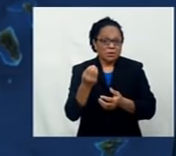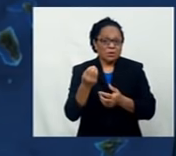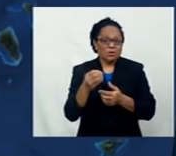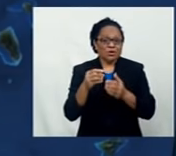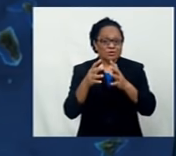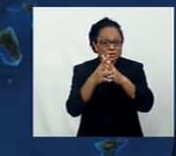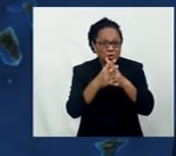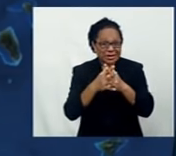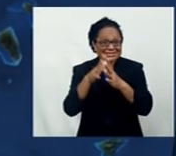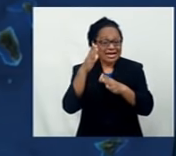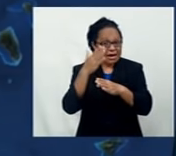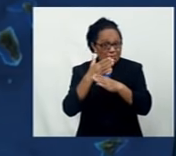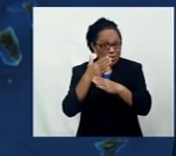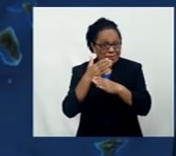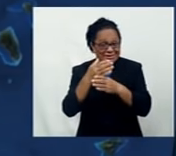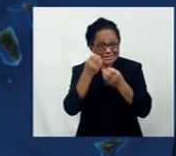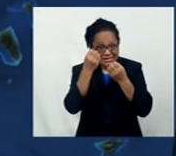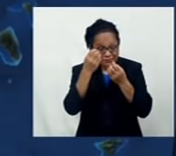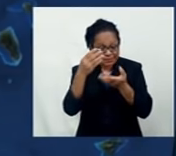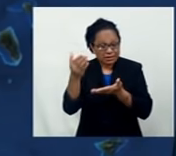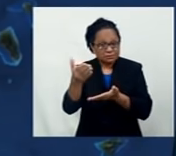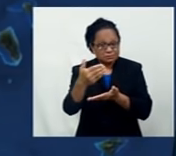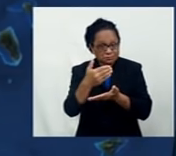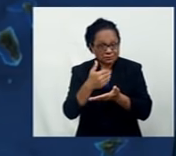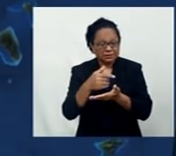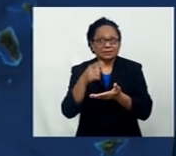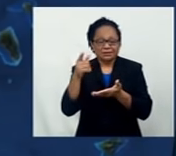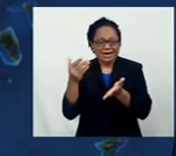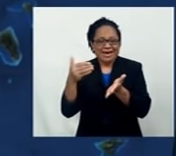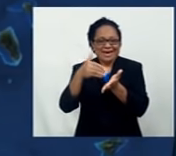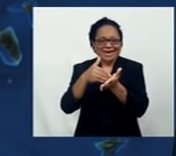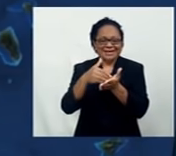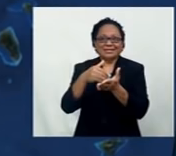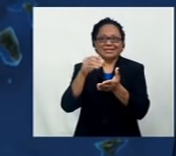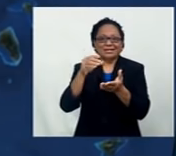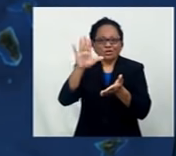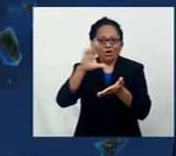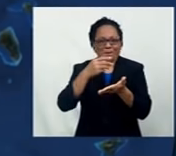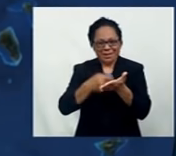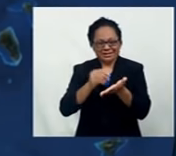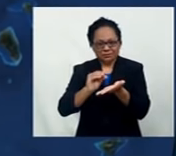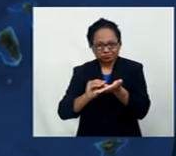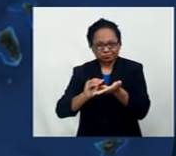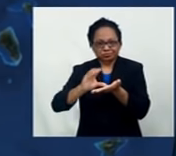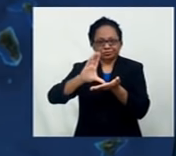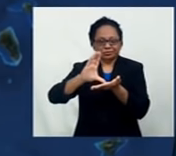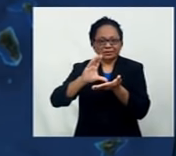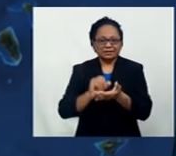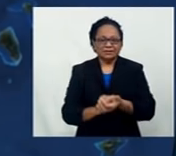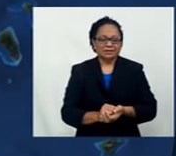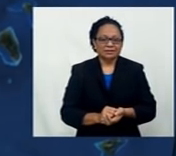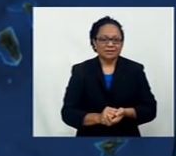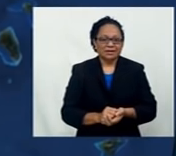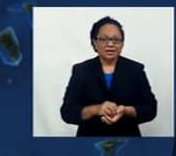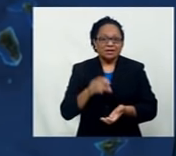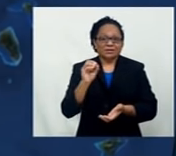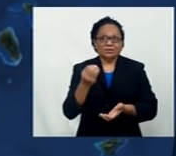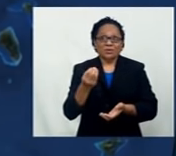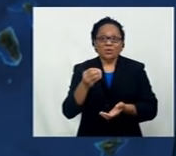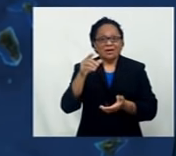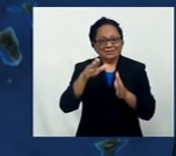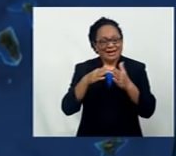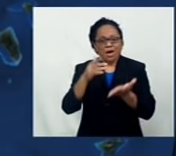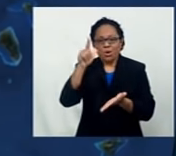U.S. employment-related data also added to the dollar's strength. U.S. weekly initial jobless claims came in at the lowest level